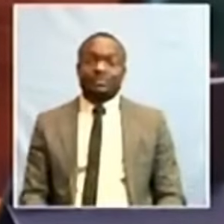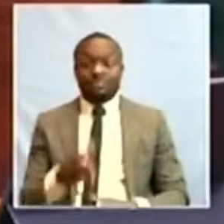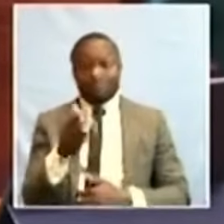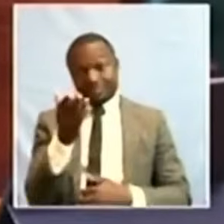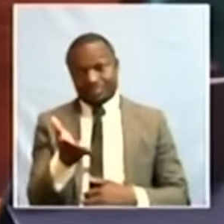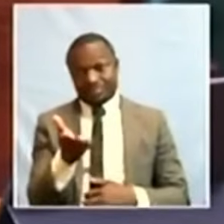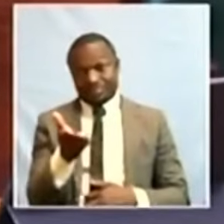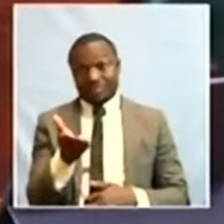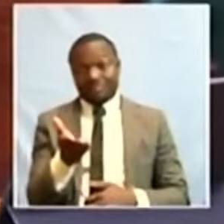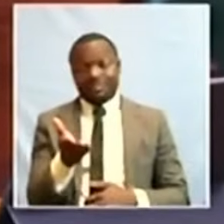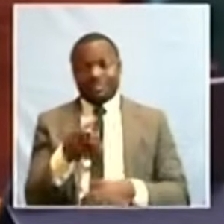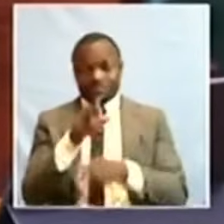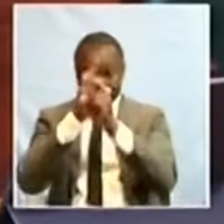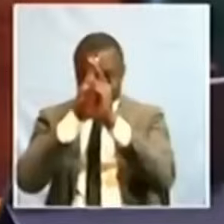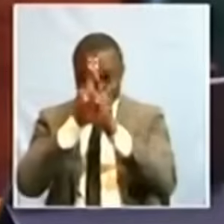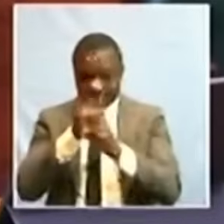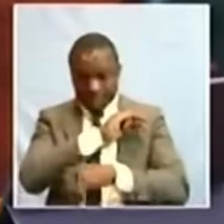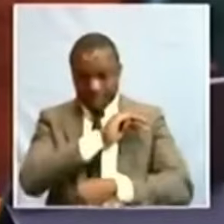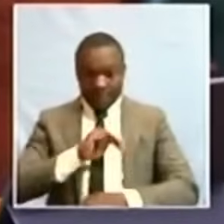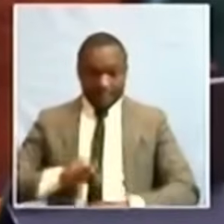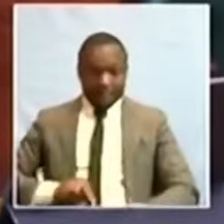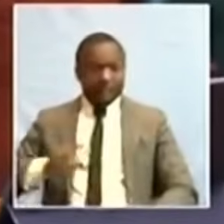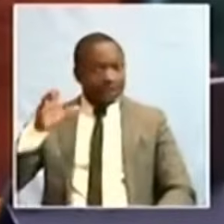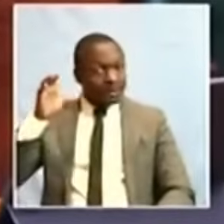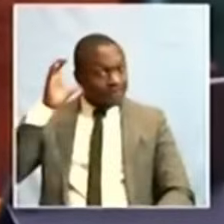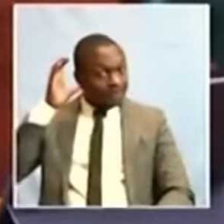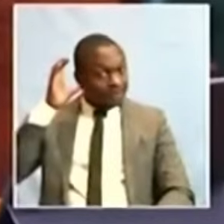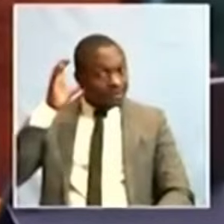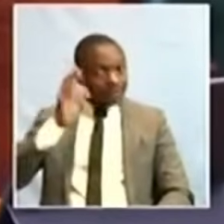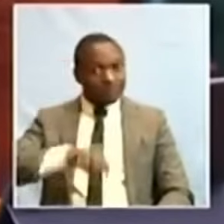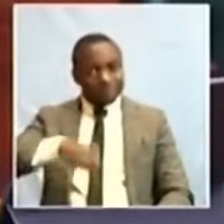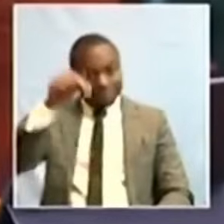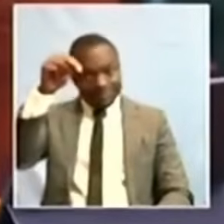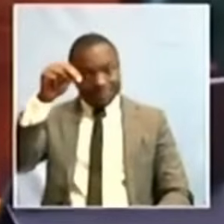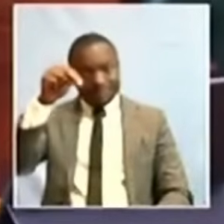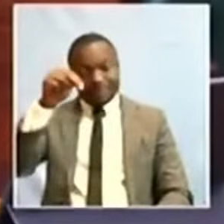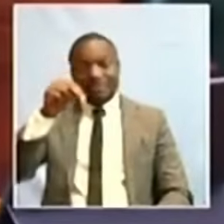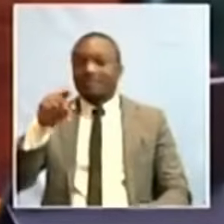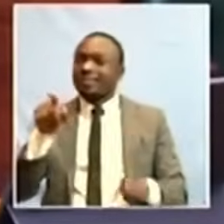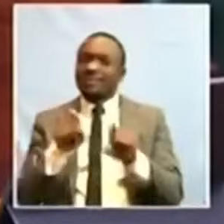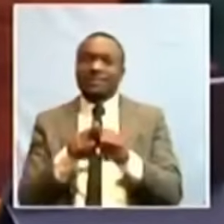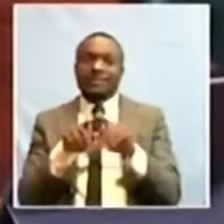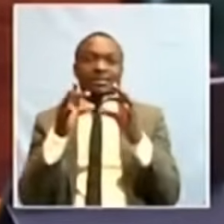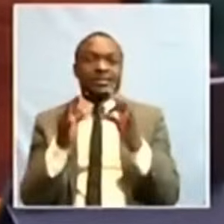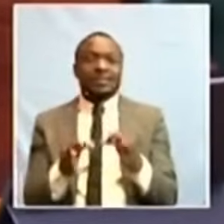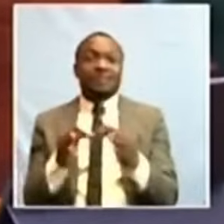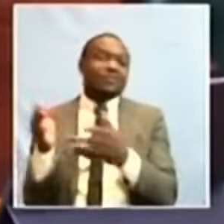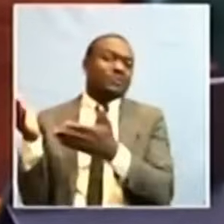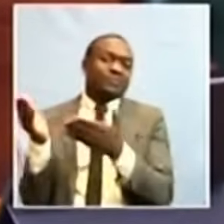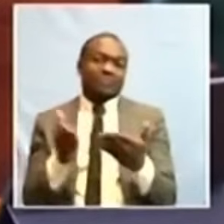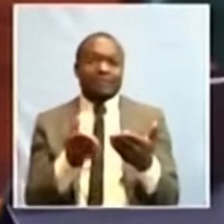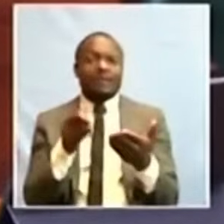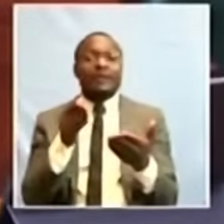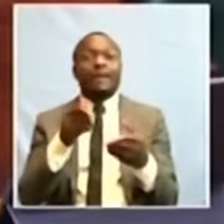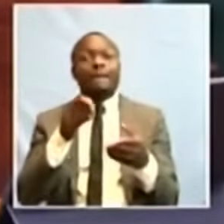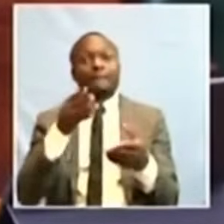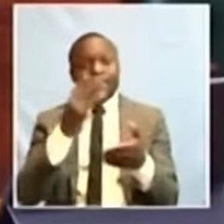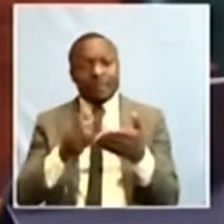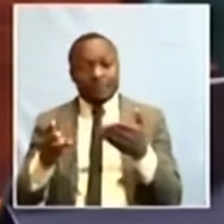that is Honorable Member for Chama North. I think it applies if you are raising a matter of